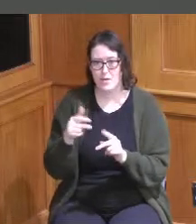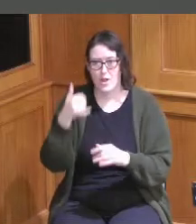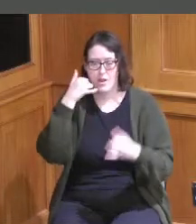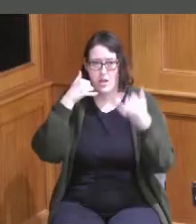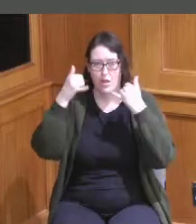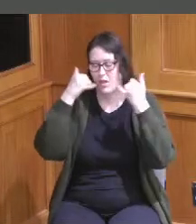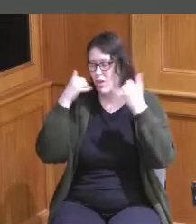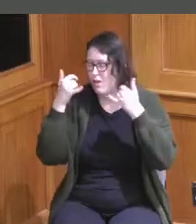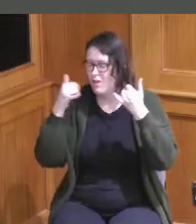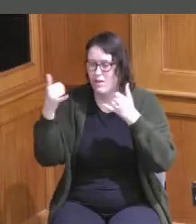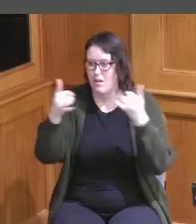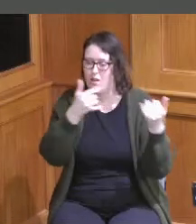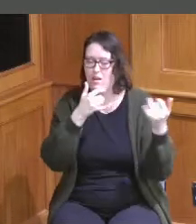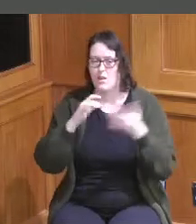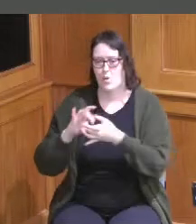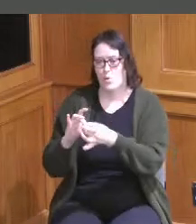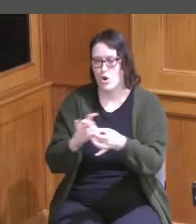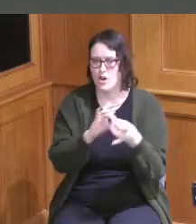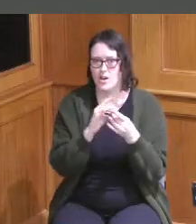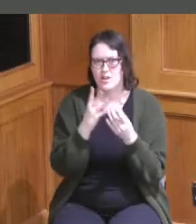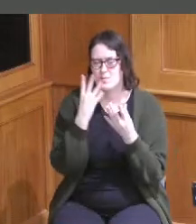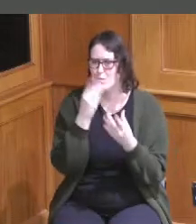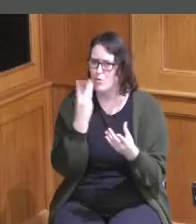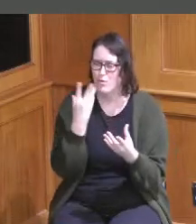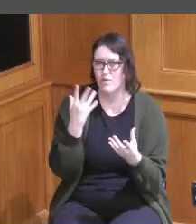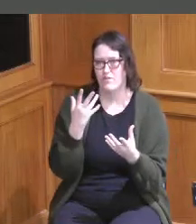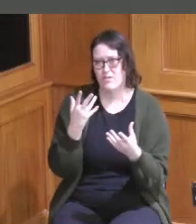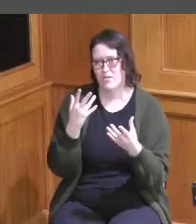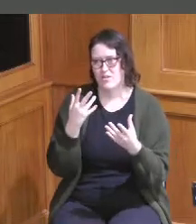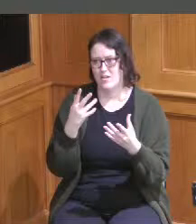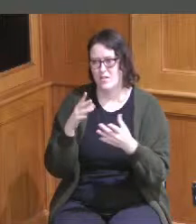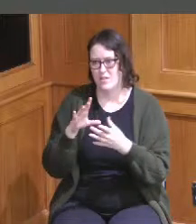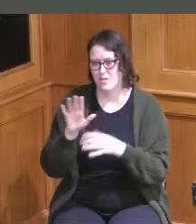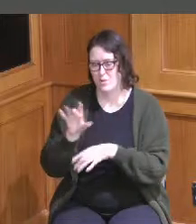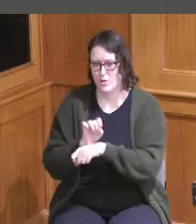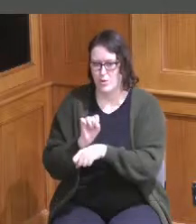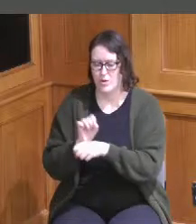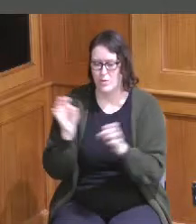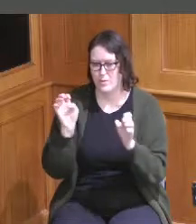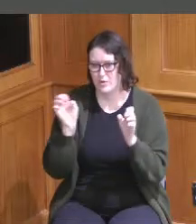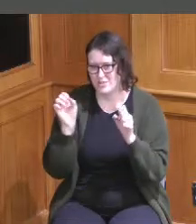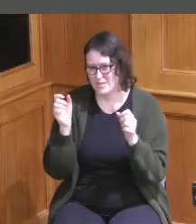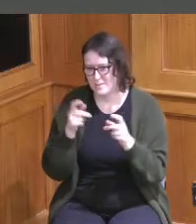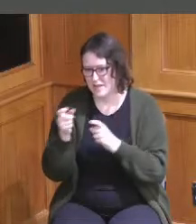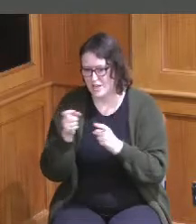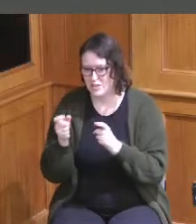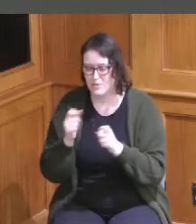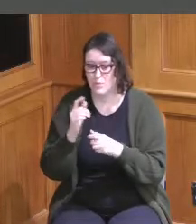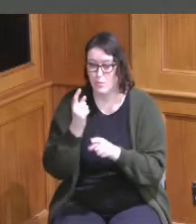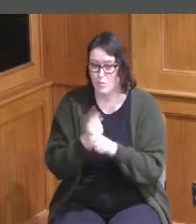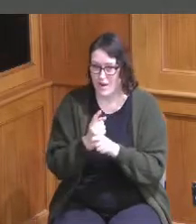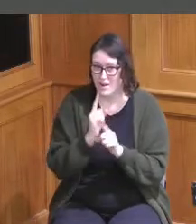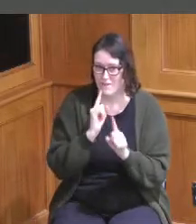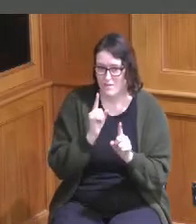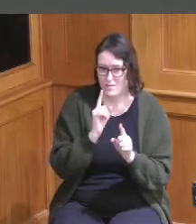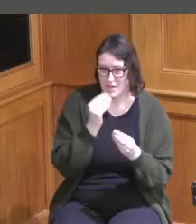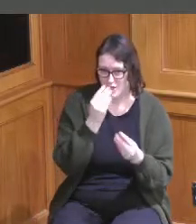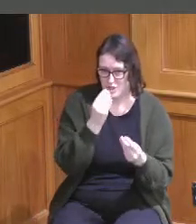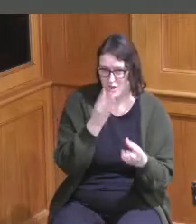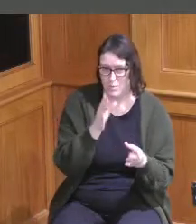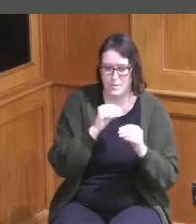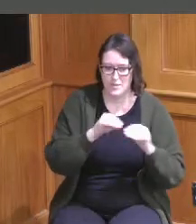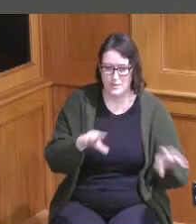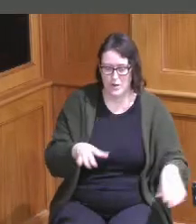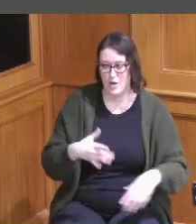all coordinated extremely effectively by emergency management to make sure that the right information is getting out and that the right actions are being taken.